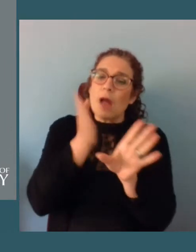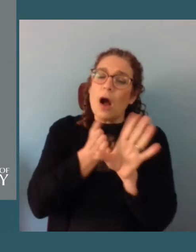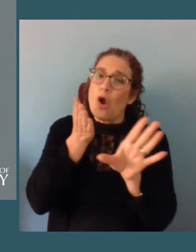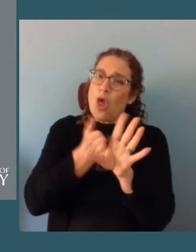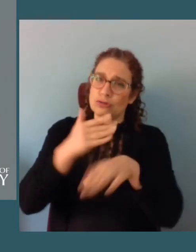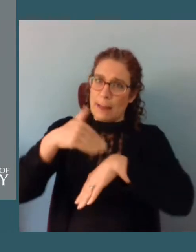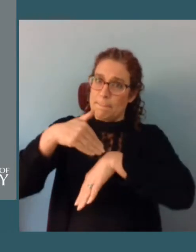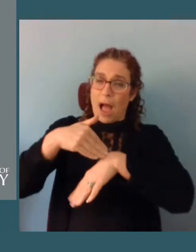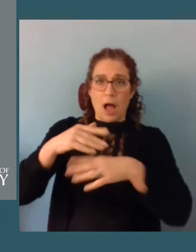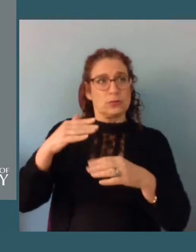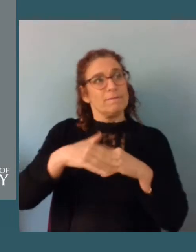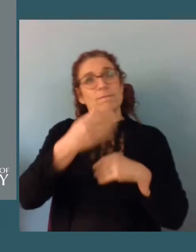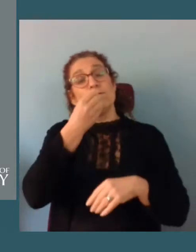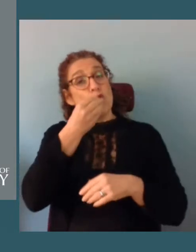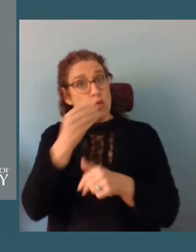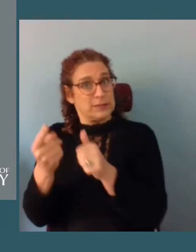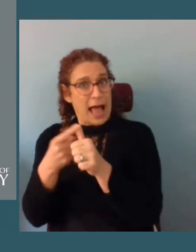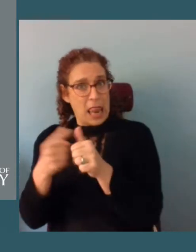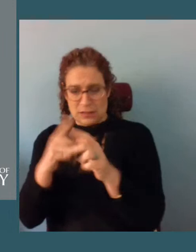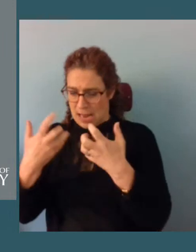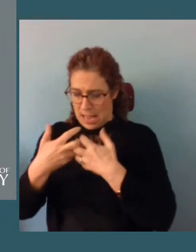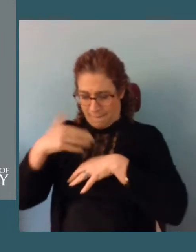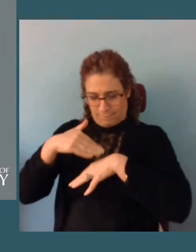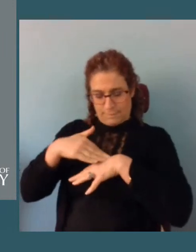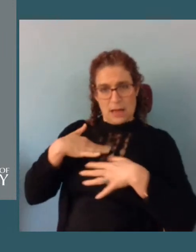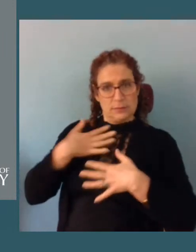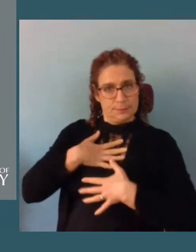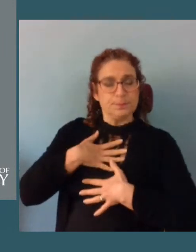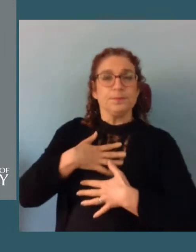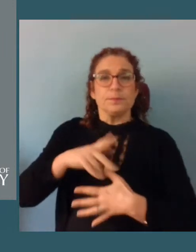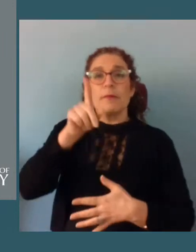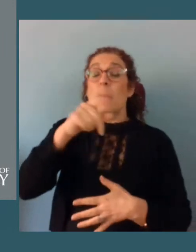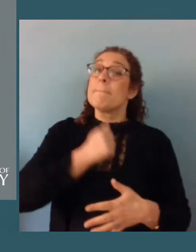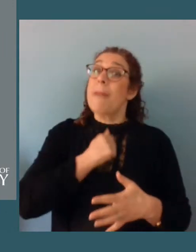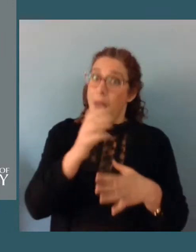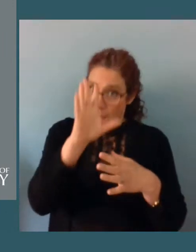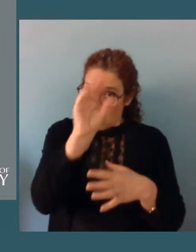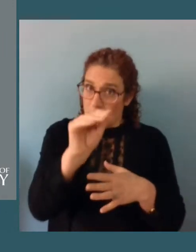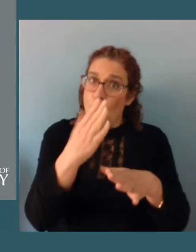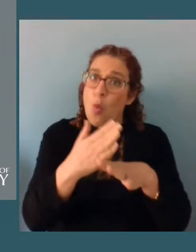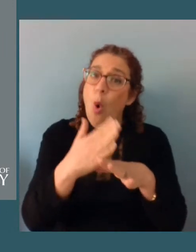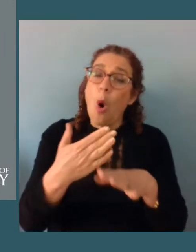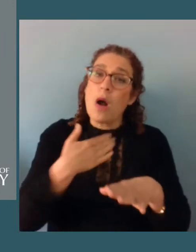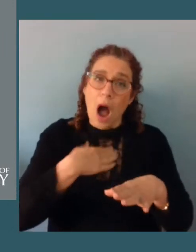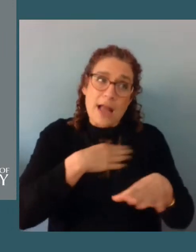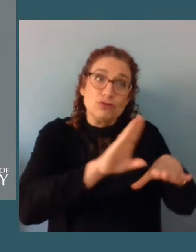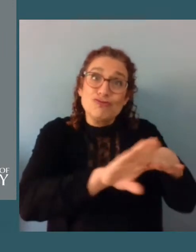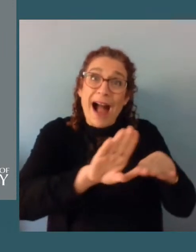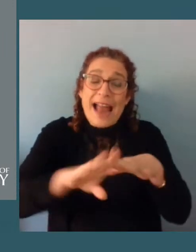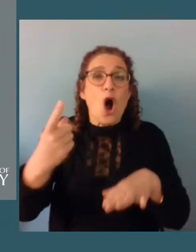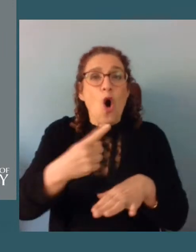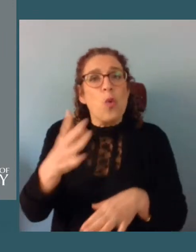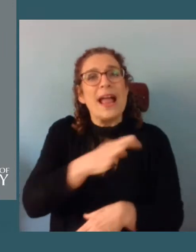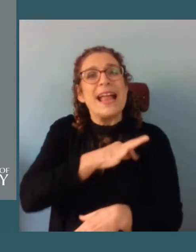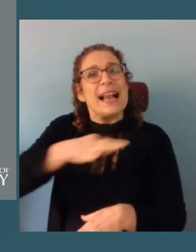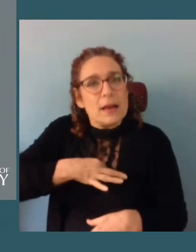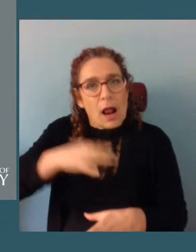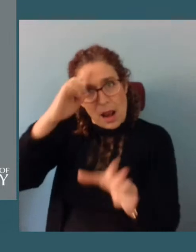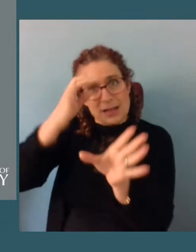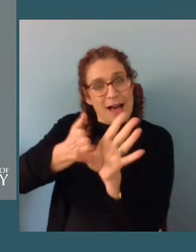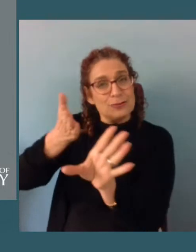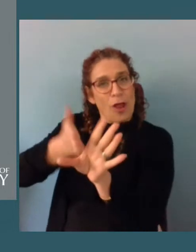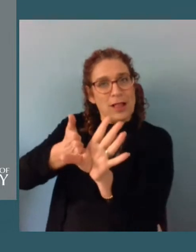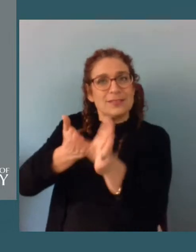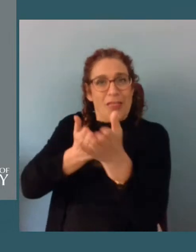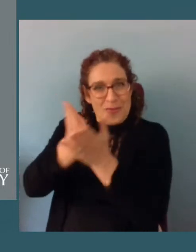allergy. And just to say, my kind of day-to-day role is actually training clinical psychologists to become clinical